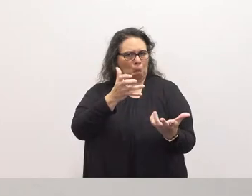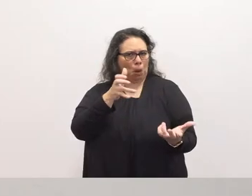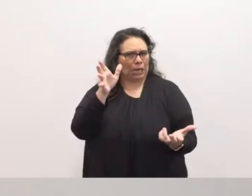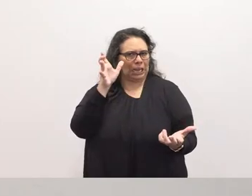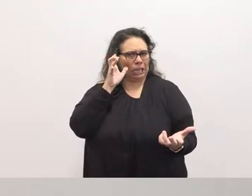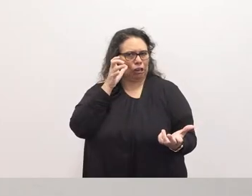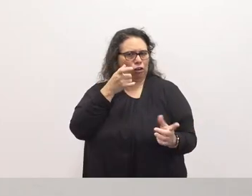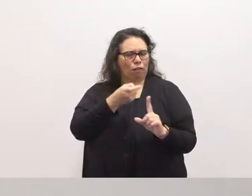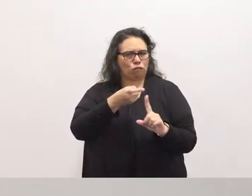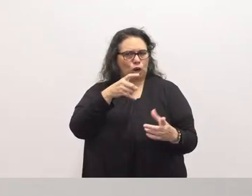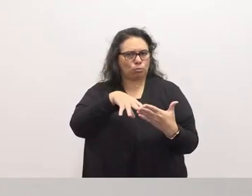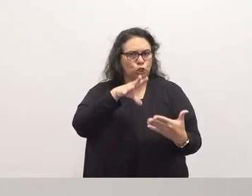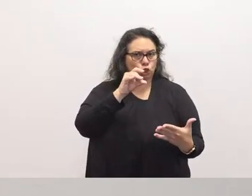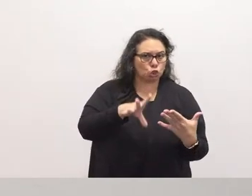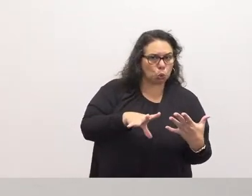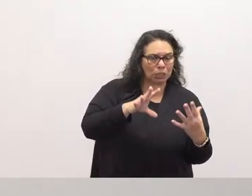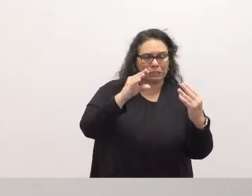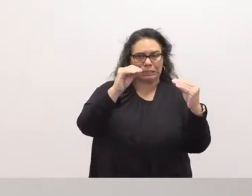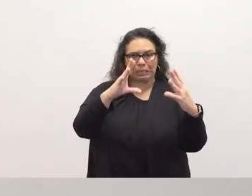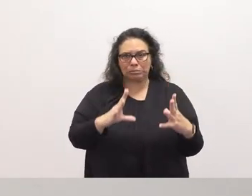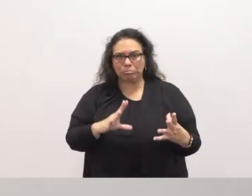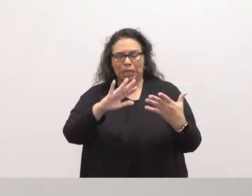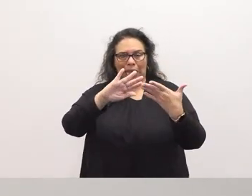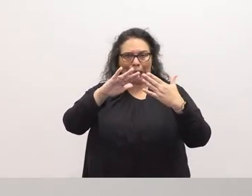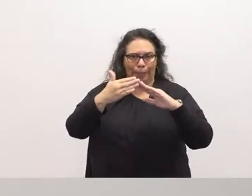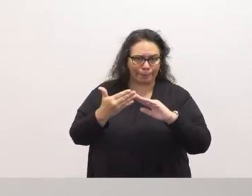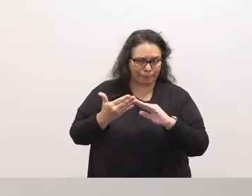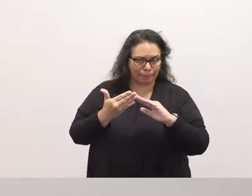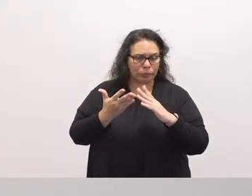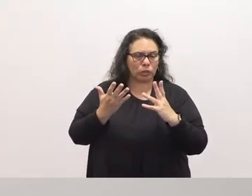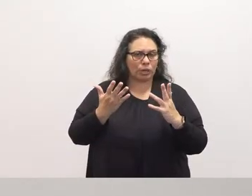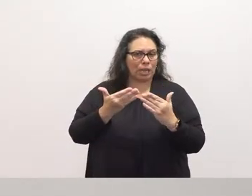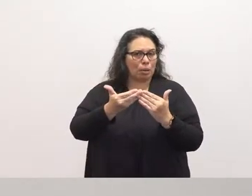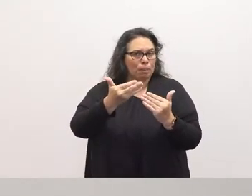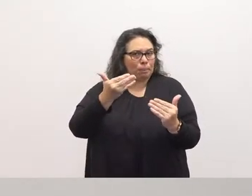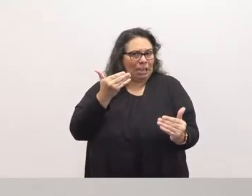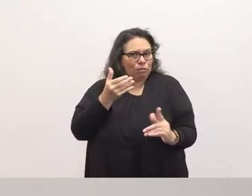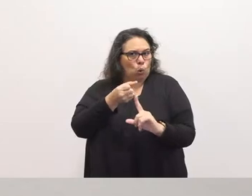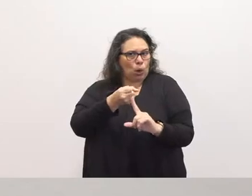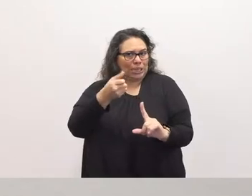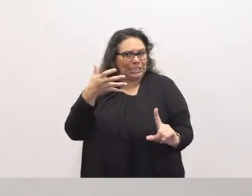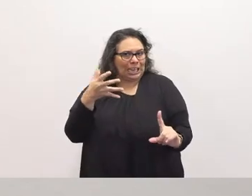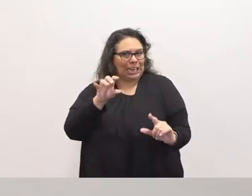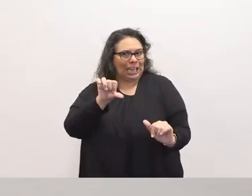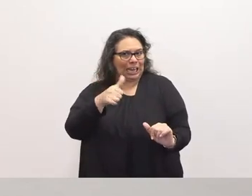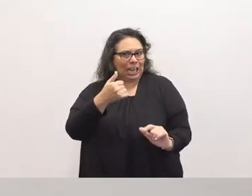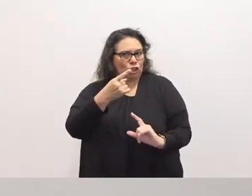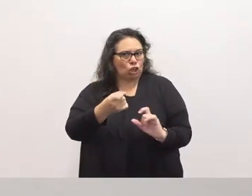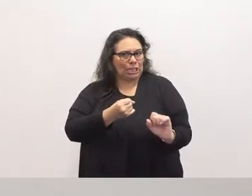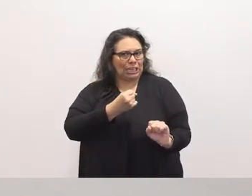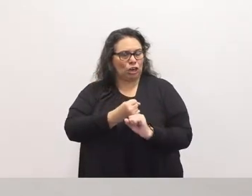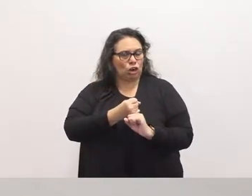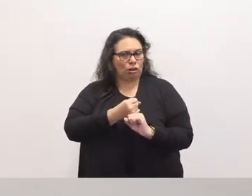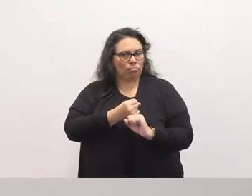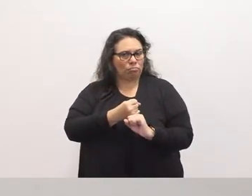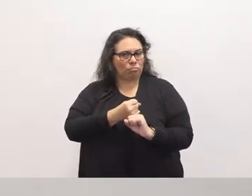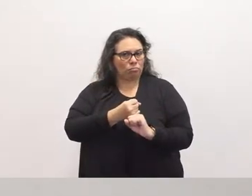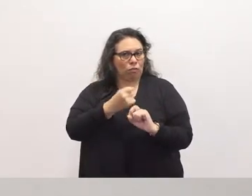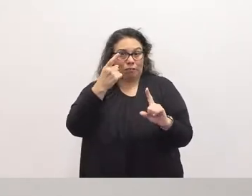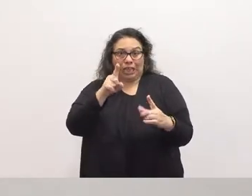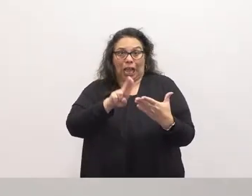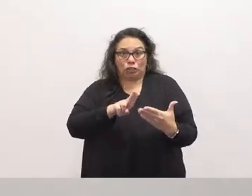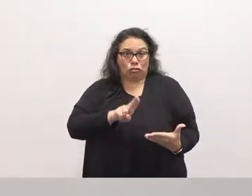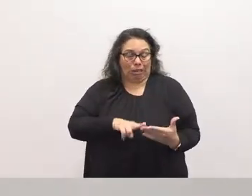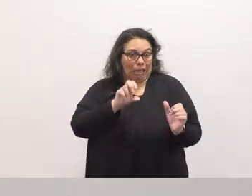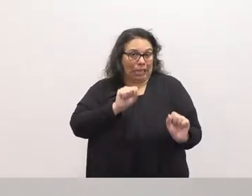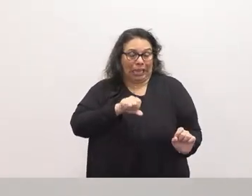our students, our educators, and our community before extending another year to the contract. But maybe can